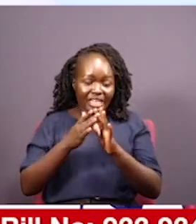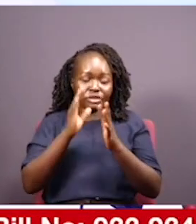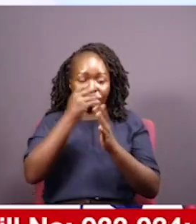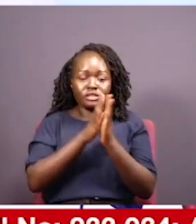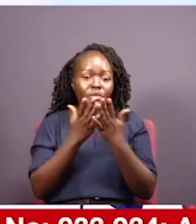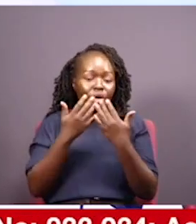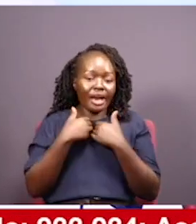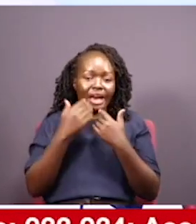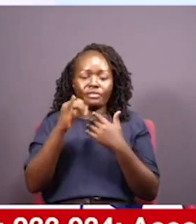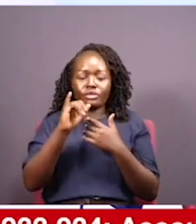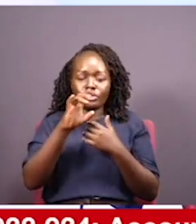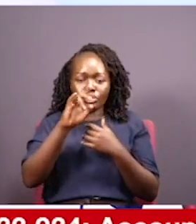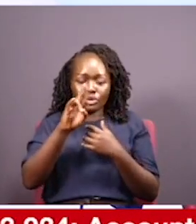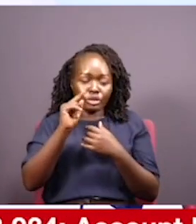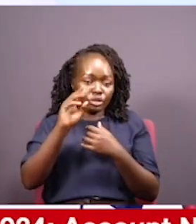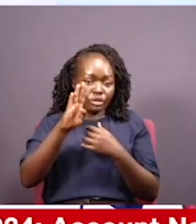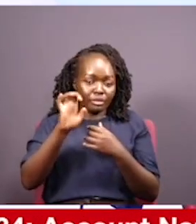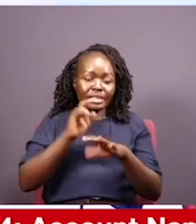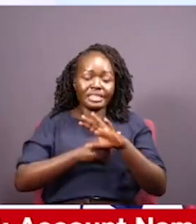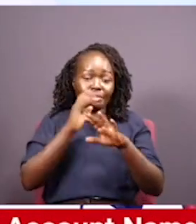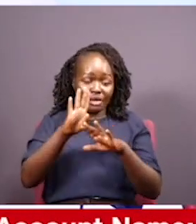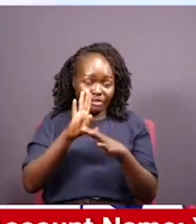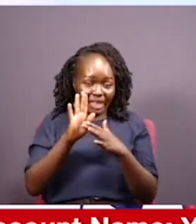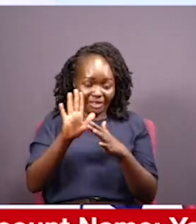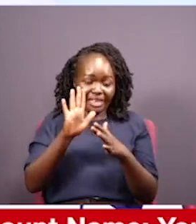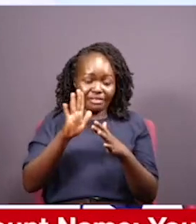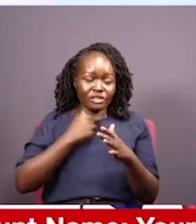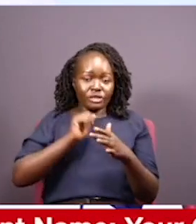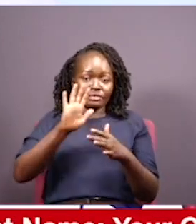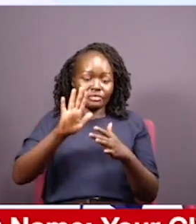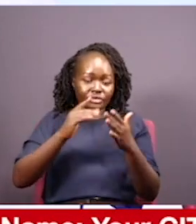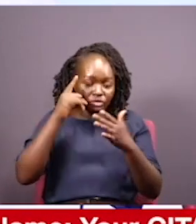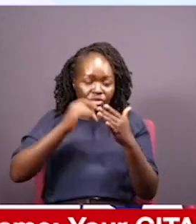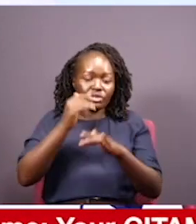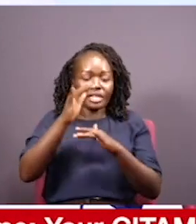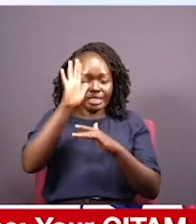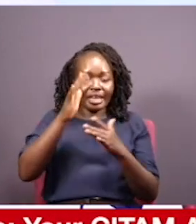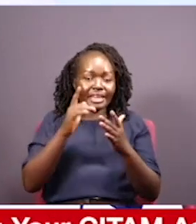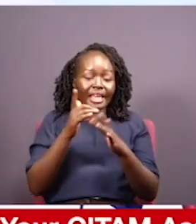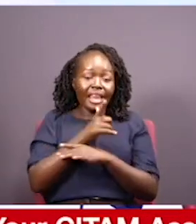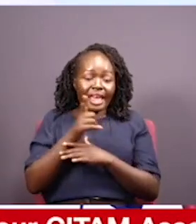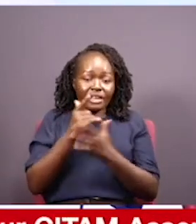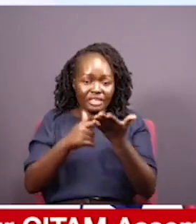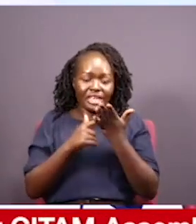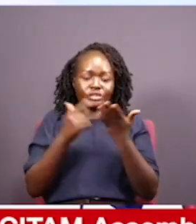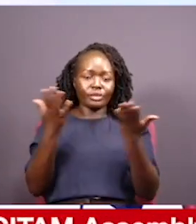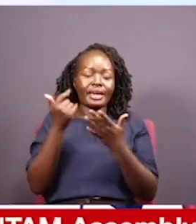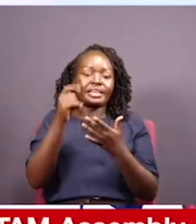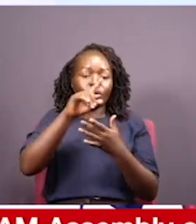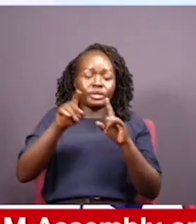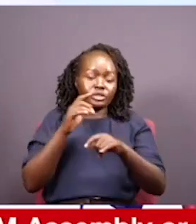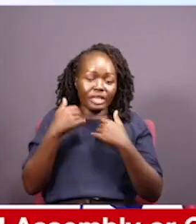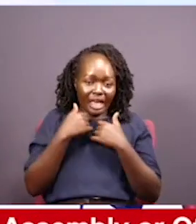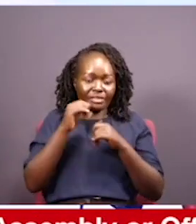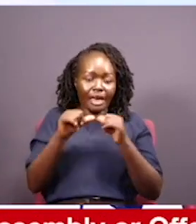YouTube channels at 5 p.m. for the After Sunday live discussion, where any questions you have about the subject of the